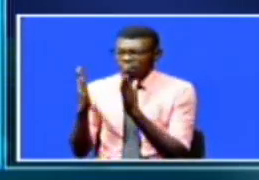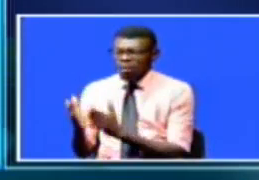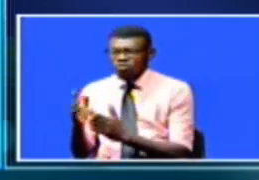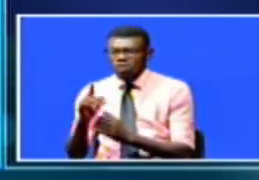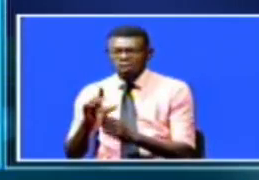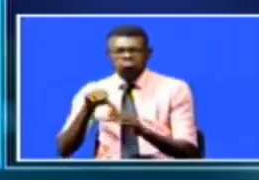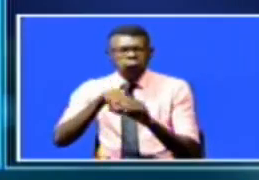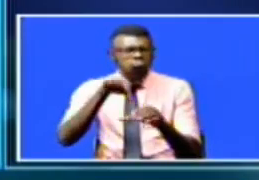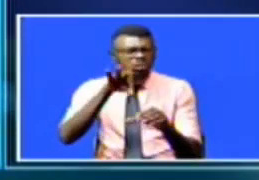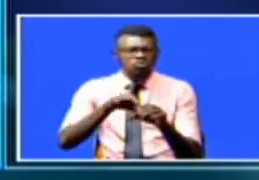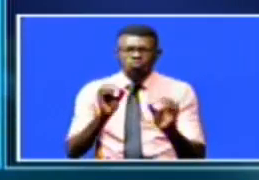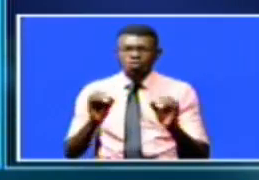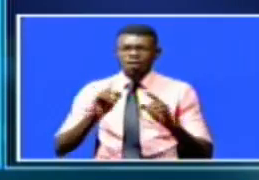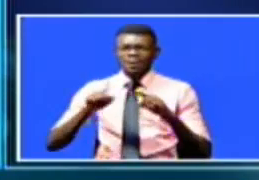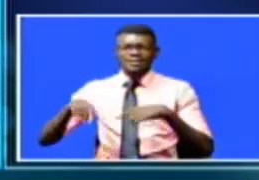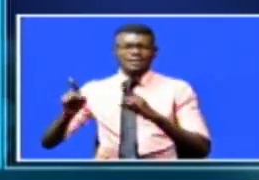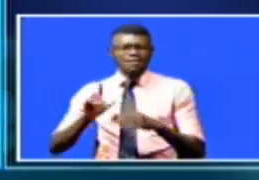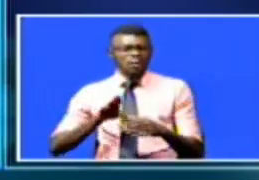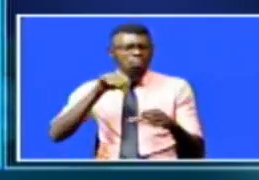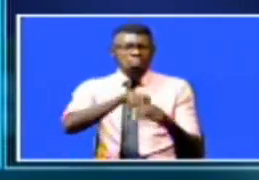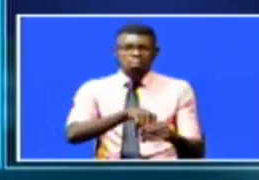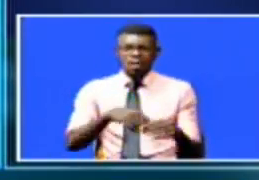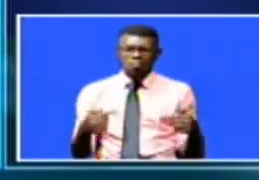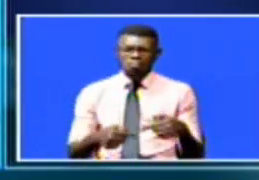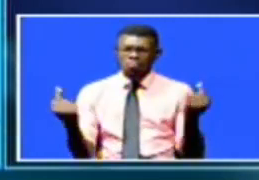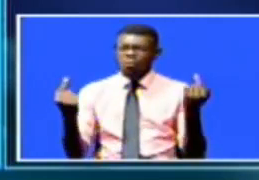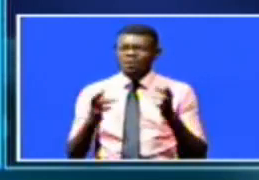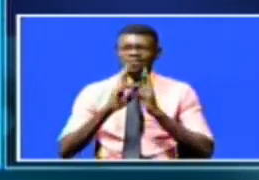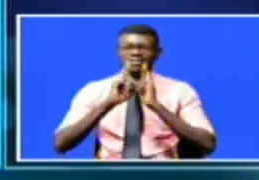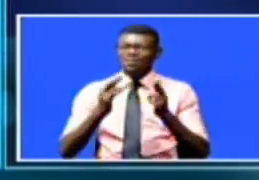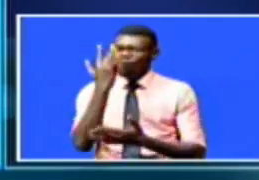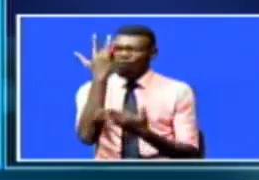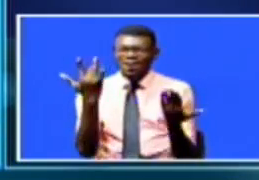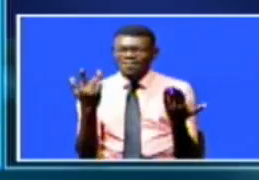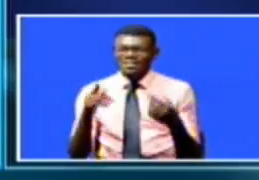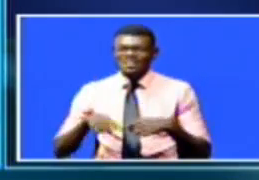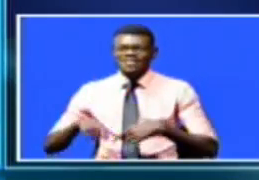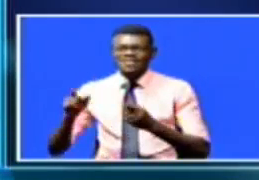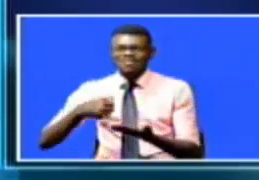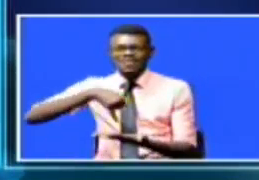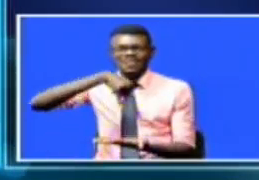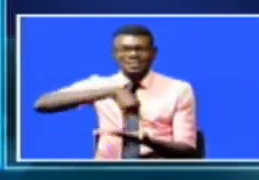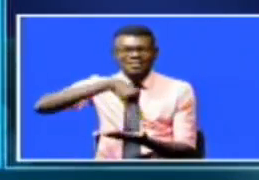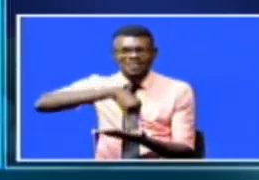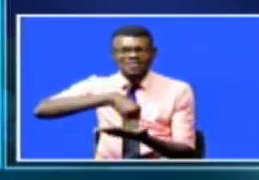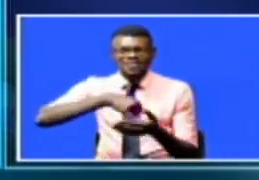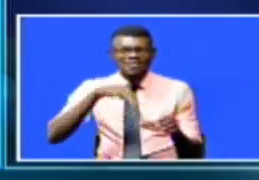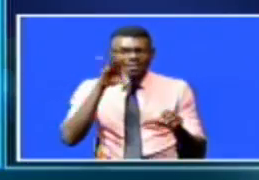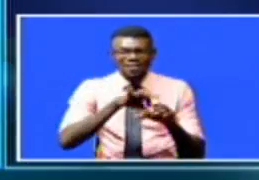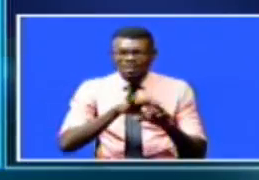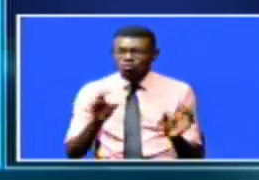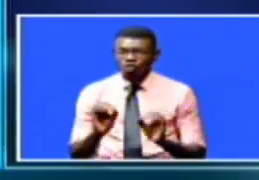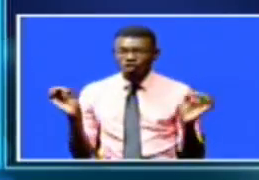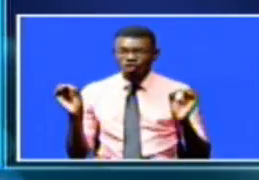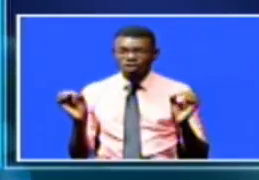election coming in to be able to dispute the outcome and he was not party to the election,